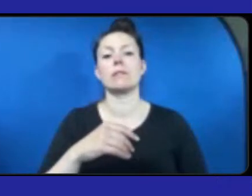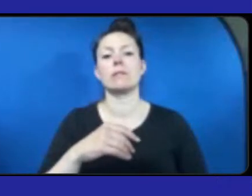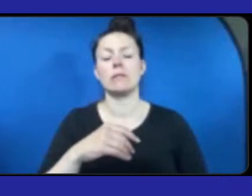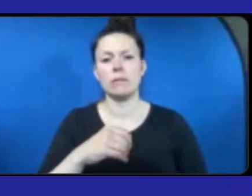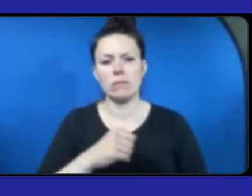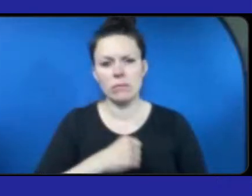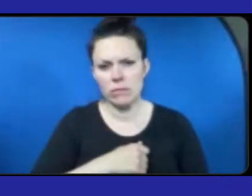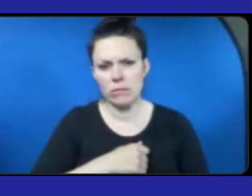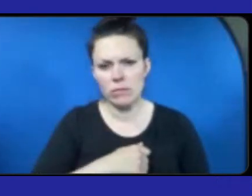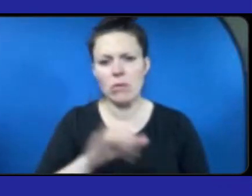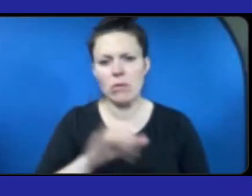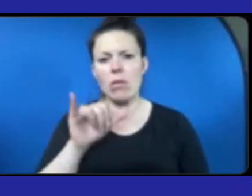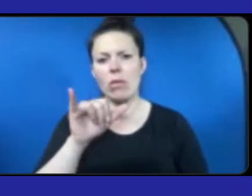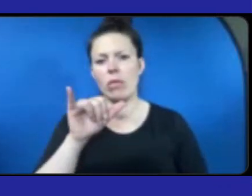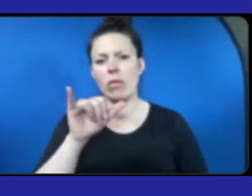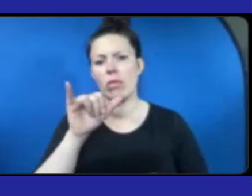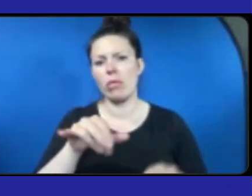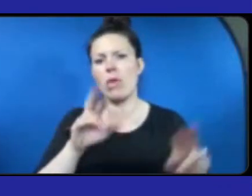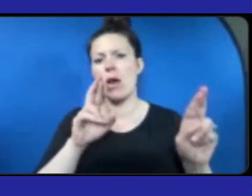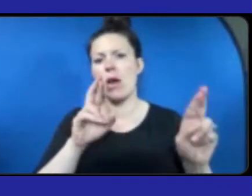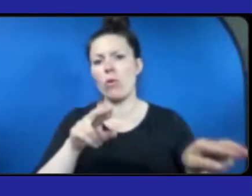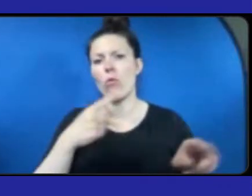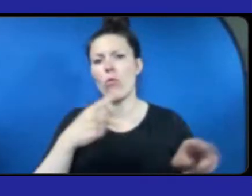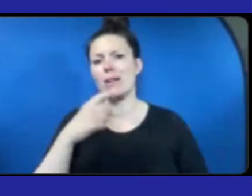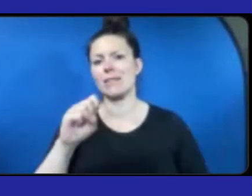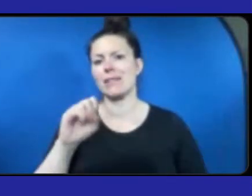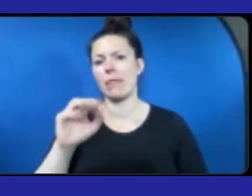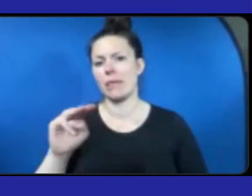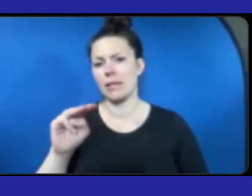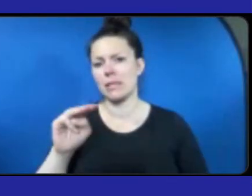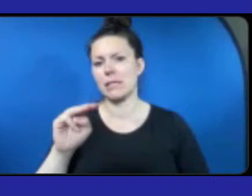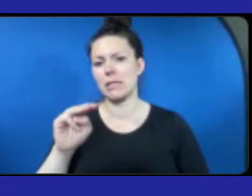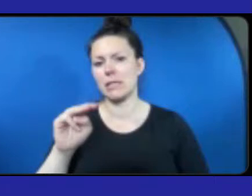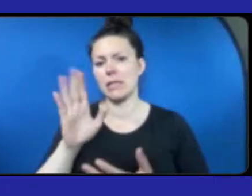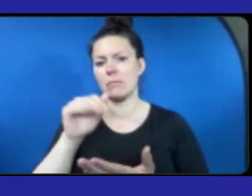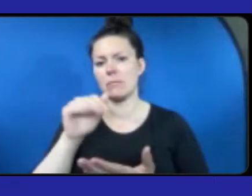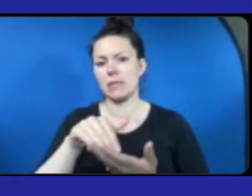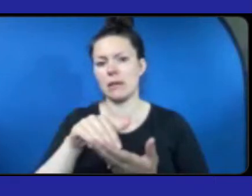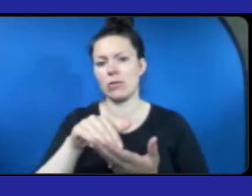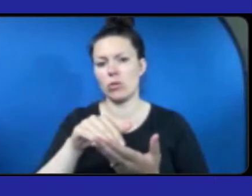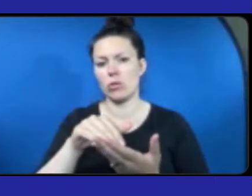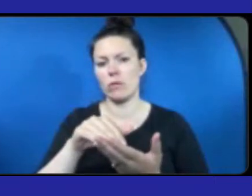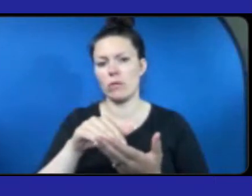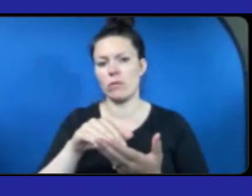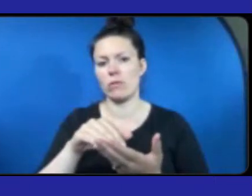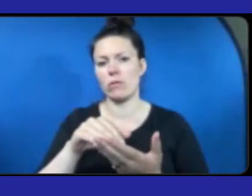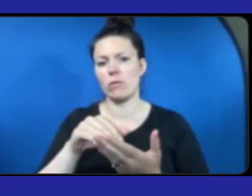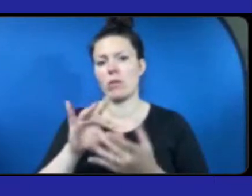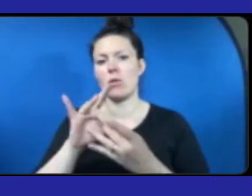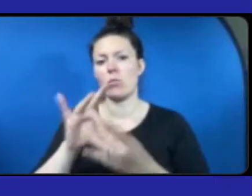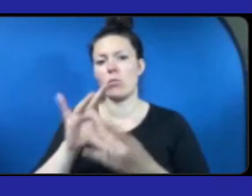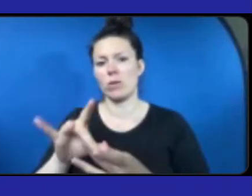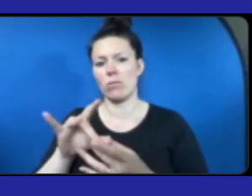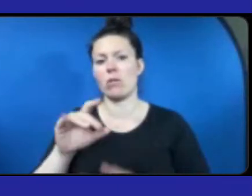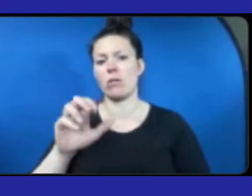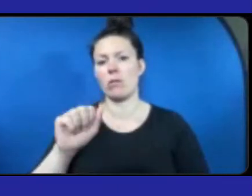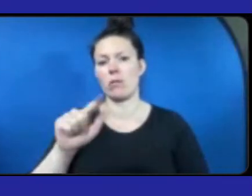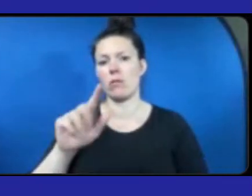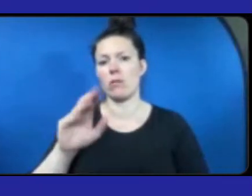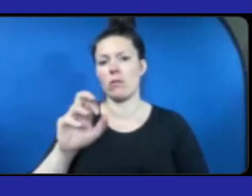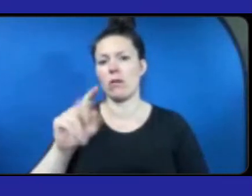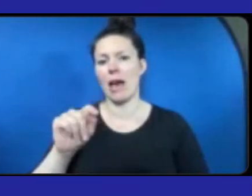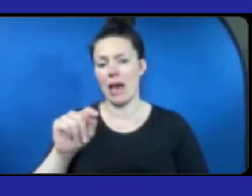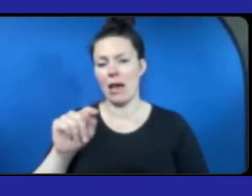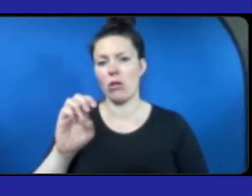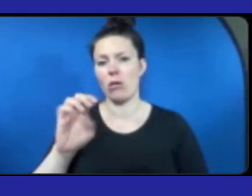Ms. Dowd reported that the Sim Center was part of Albert Einstein's